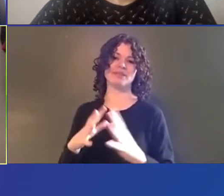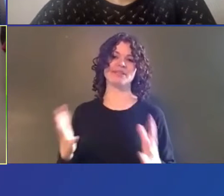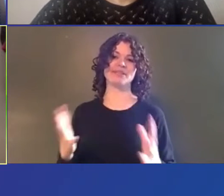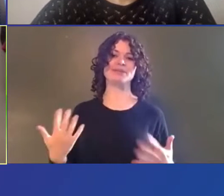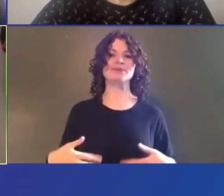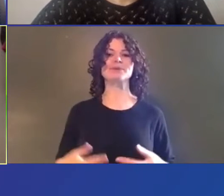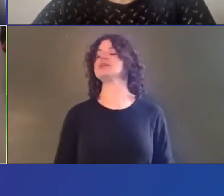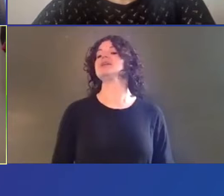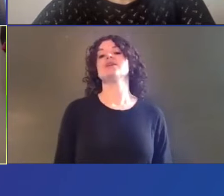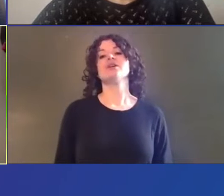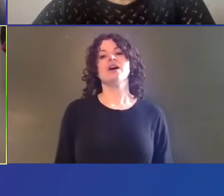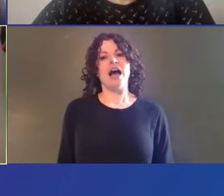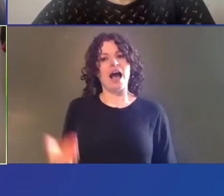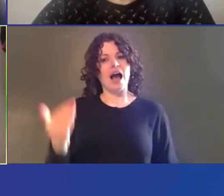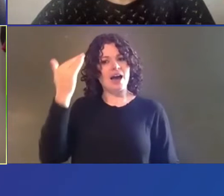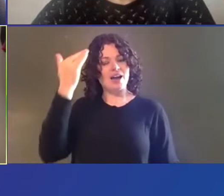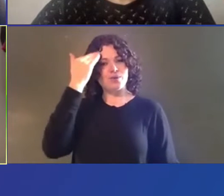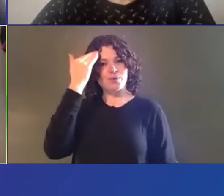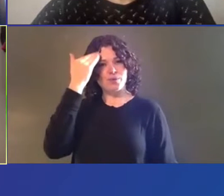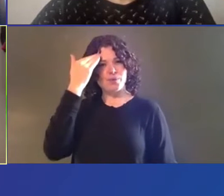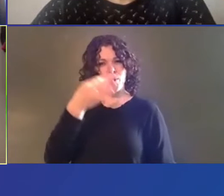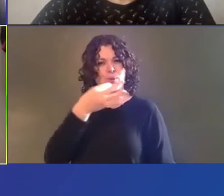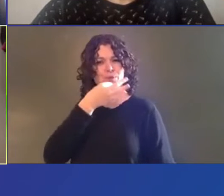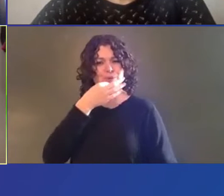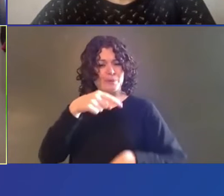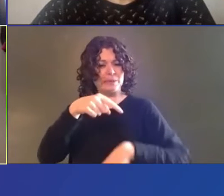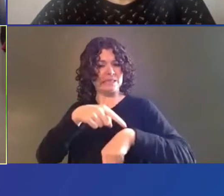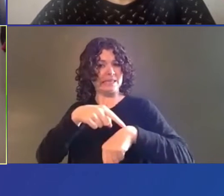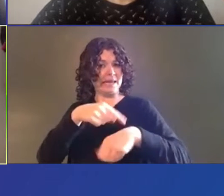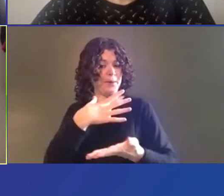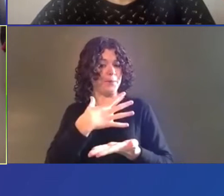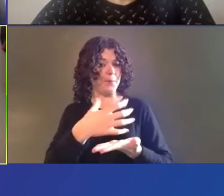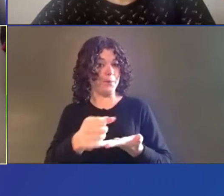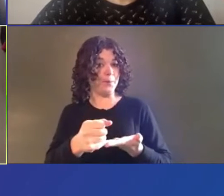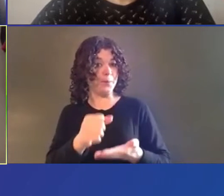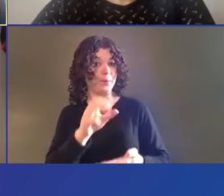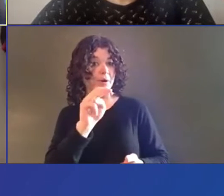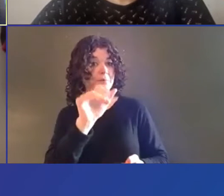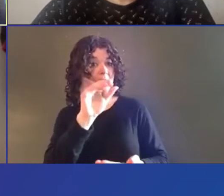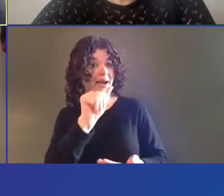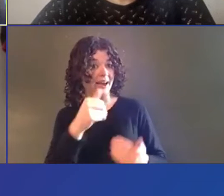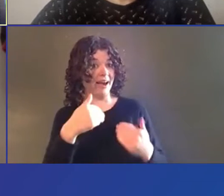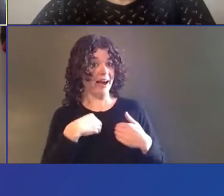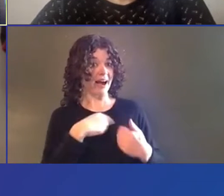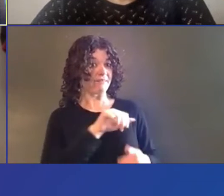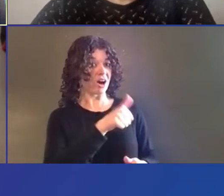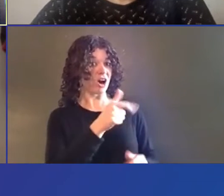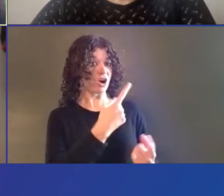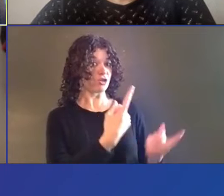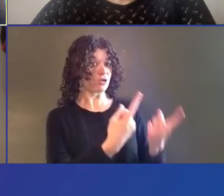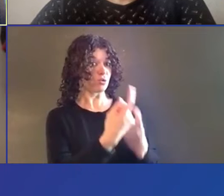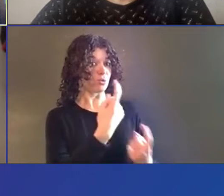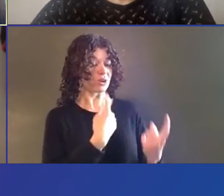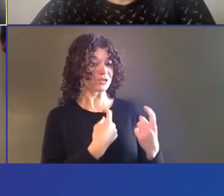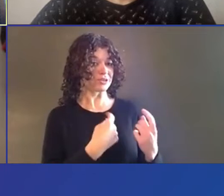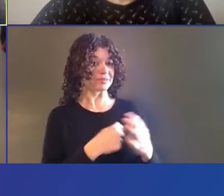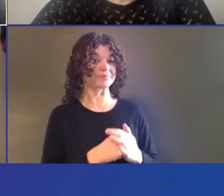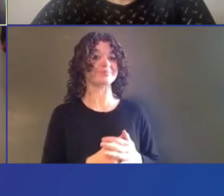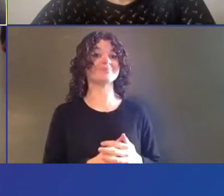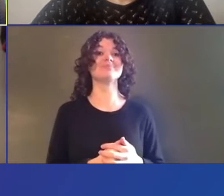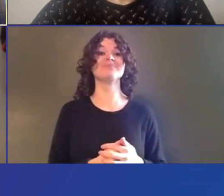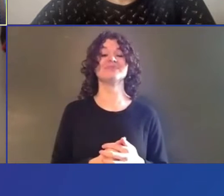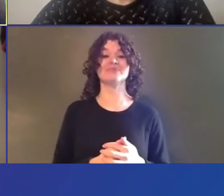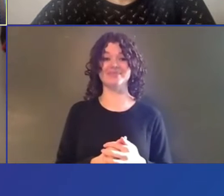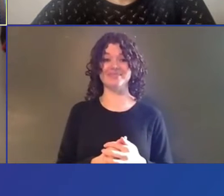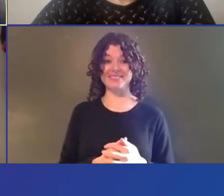close to the time, so I want to know if Maya, do you have any other questions for us? I do think that all of my questions would